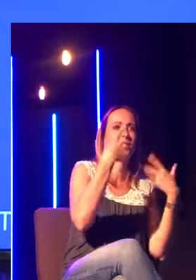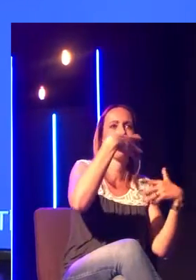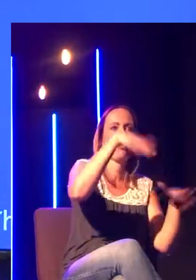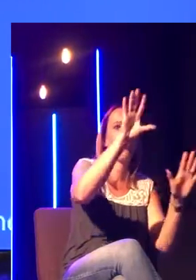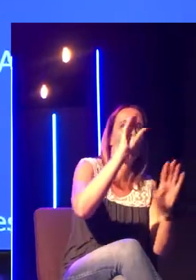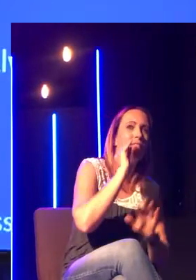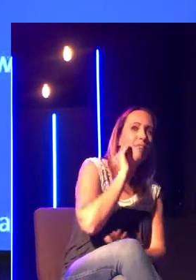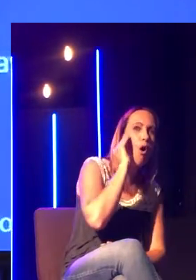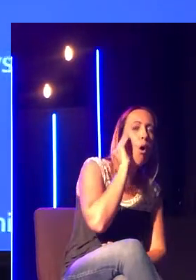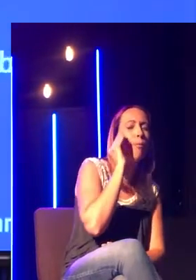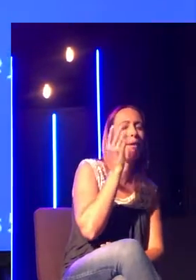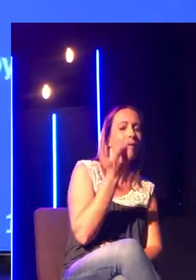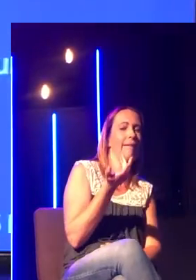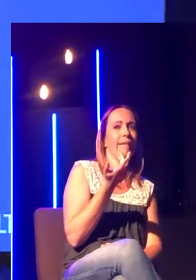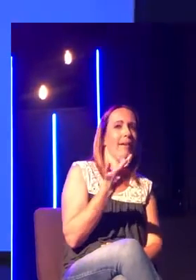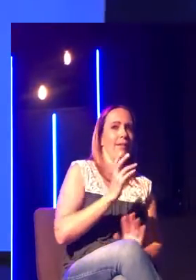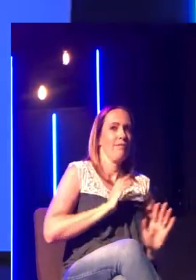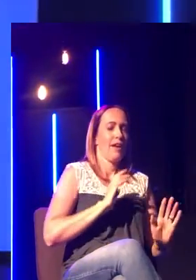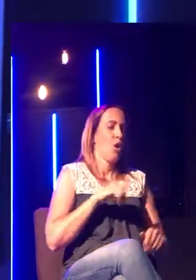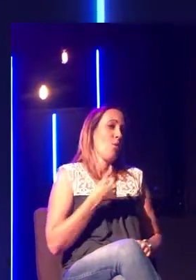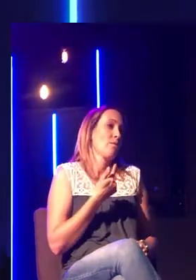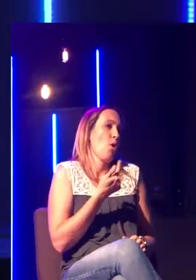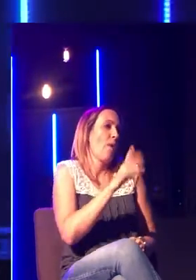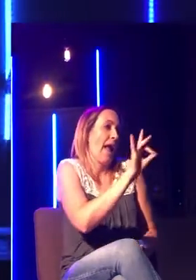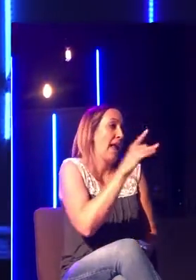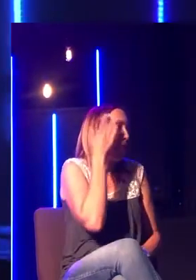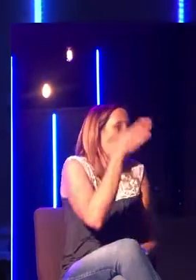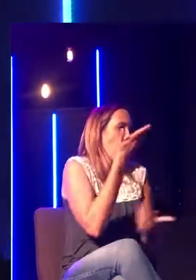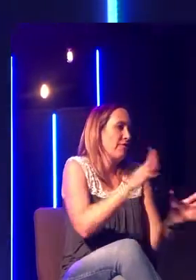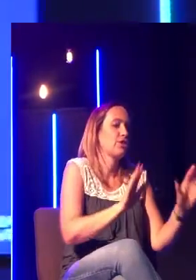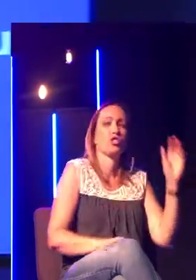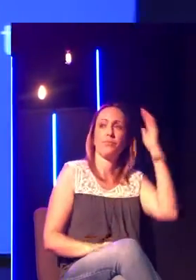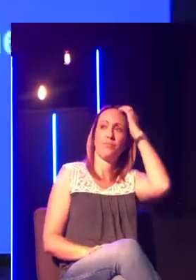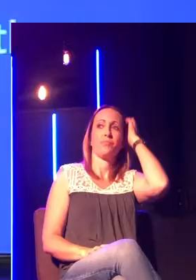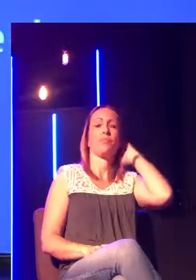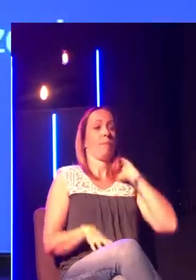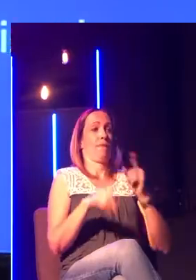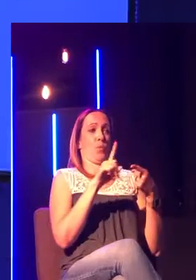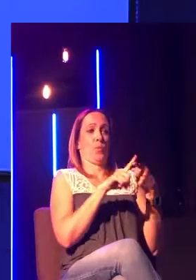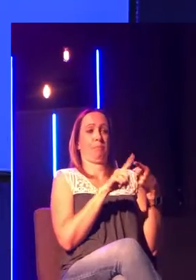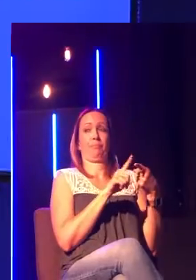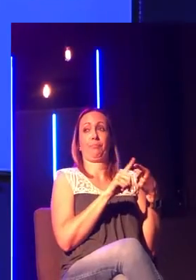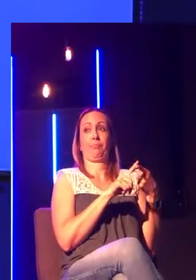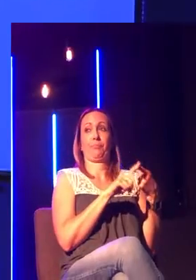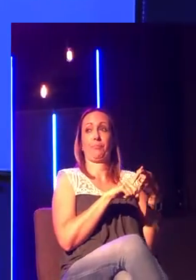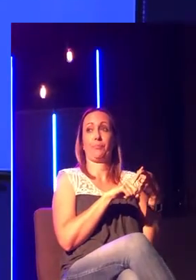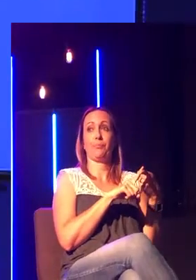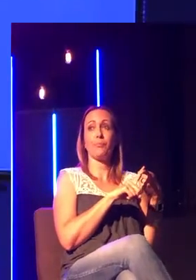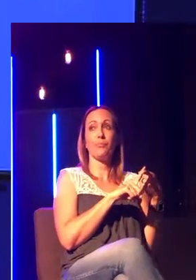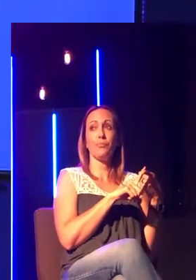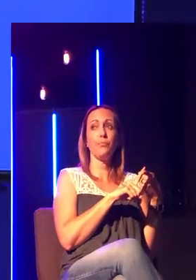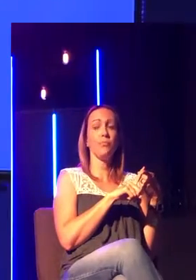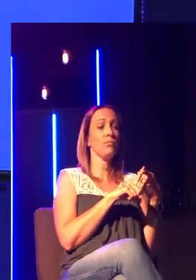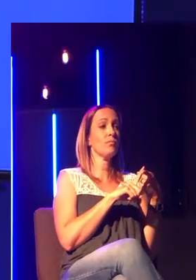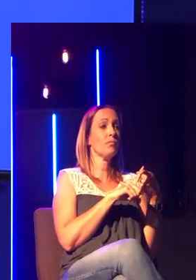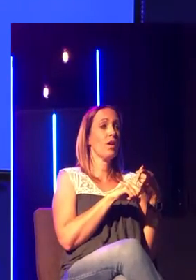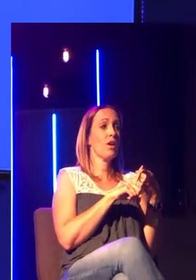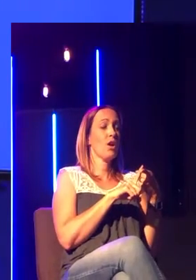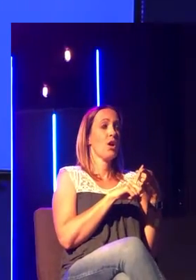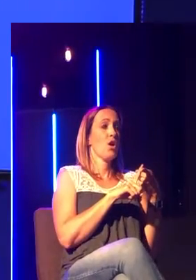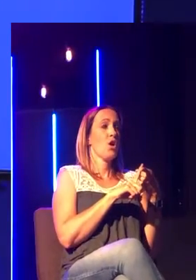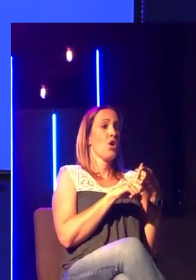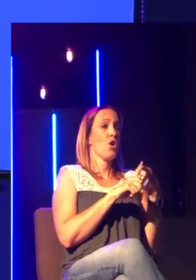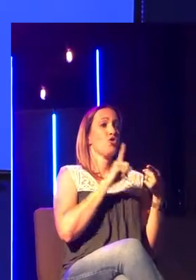not missing out on. I won't do that. We'll get through them. Number 1, write this down. Step number 1, recognize the true